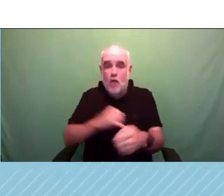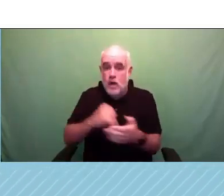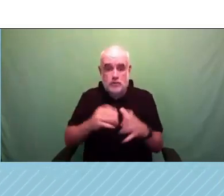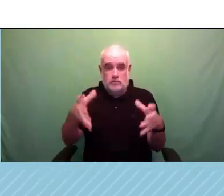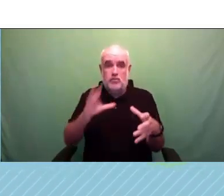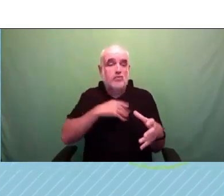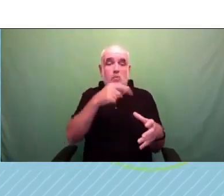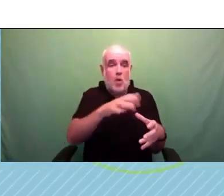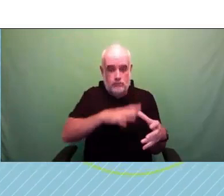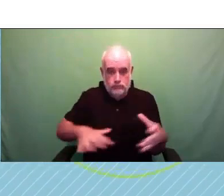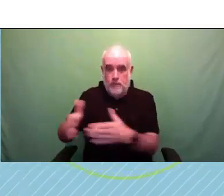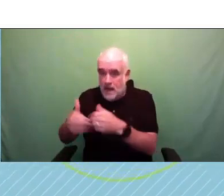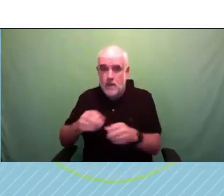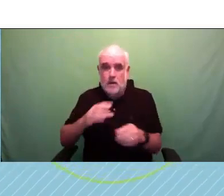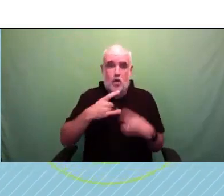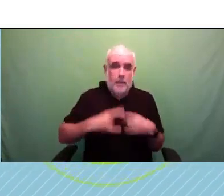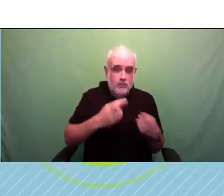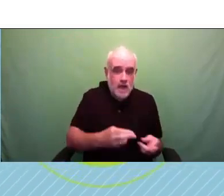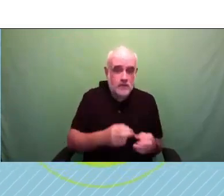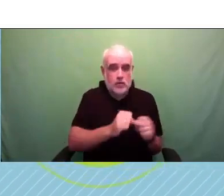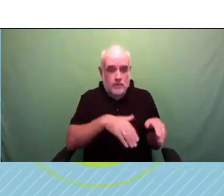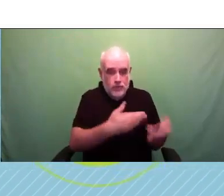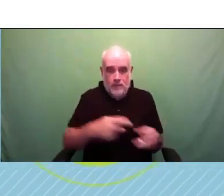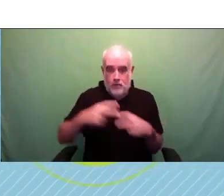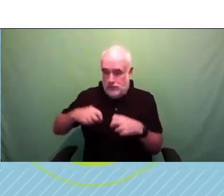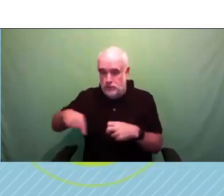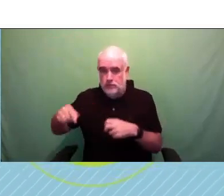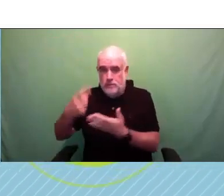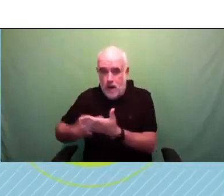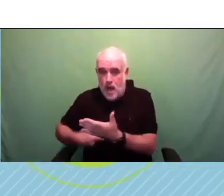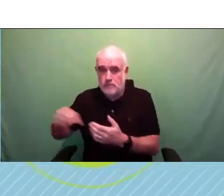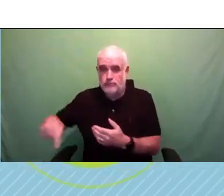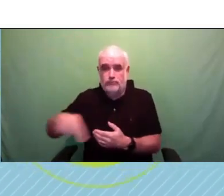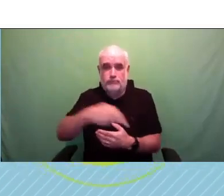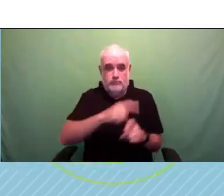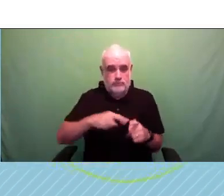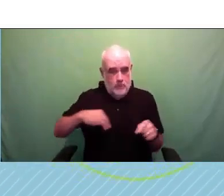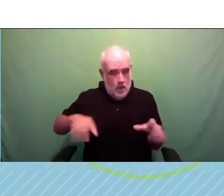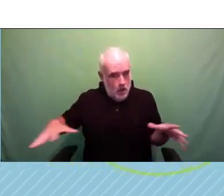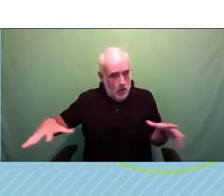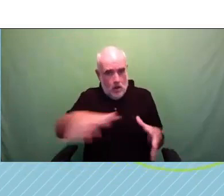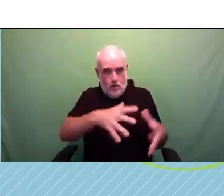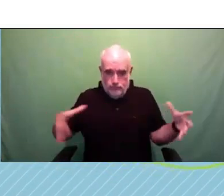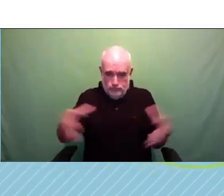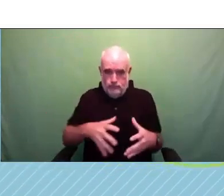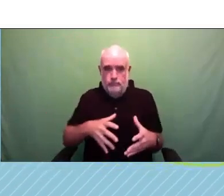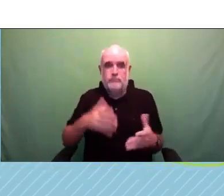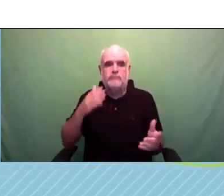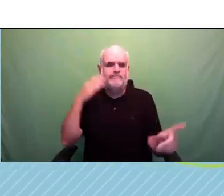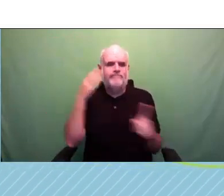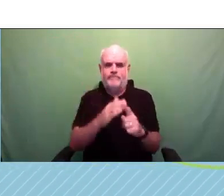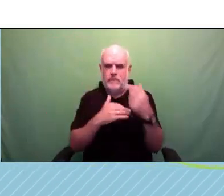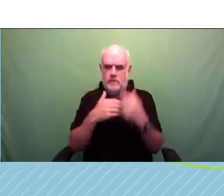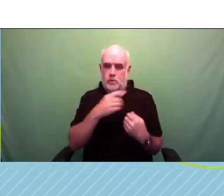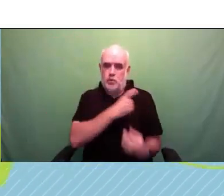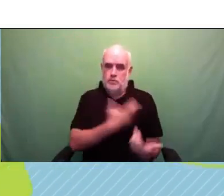corporate services, procurement, human resources, service provision, research, policy and regulatory functions. To meet the